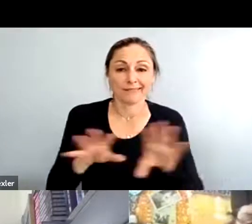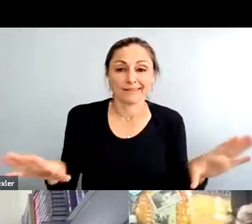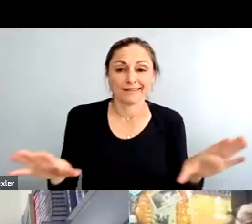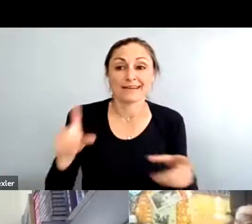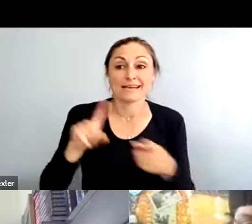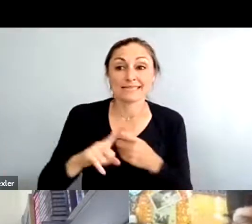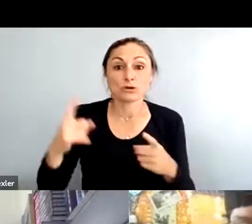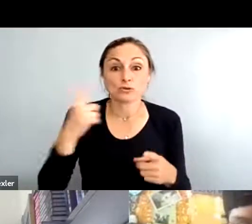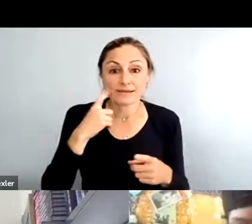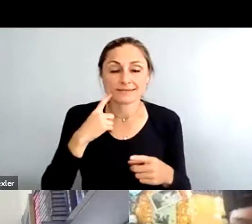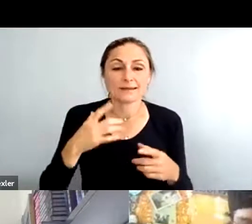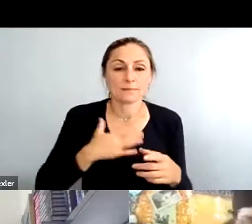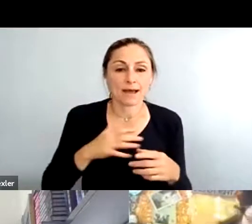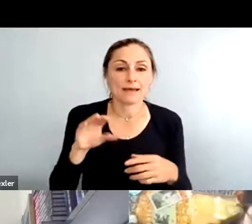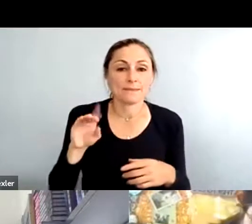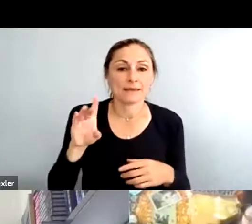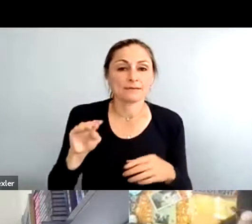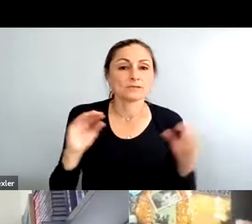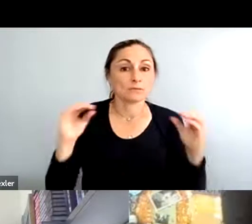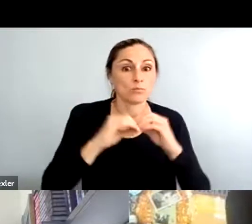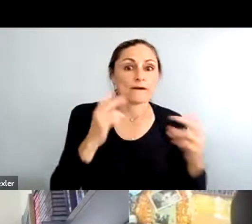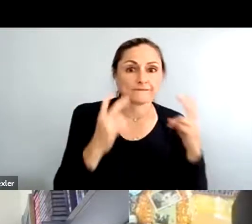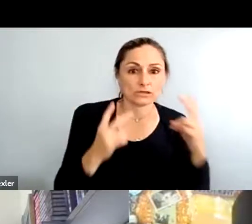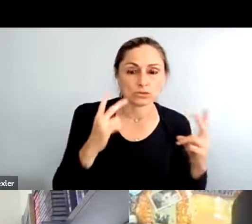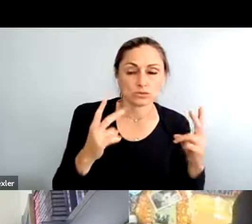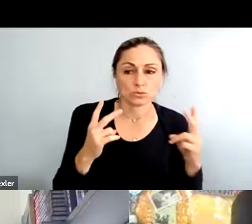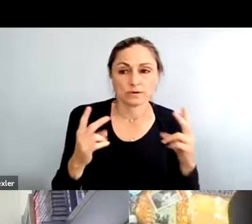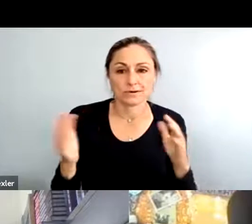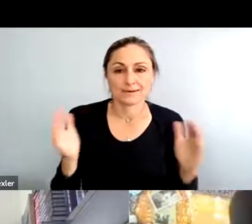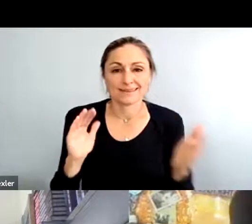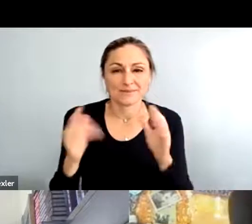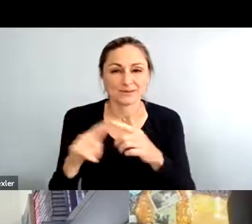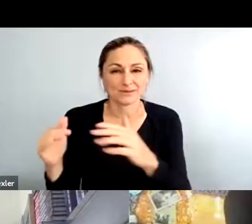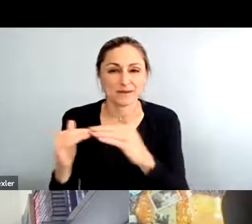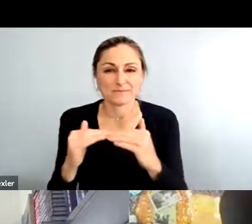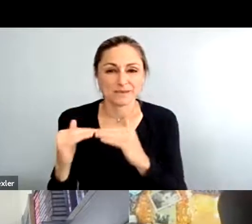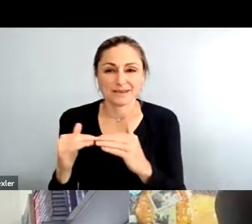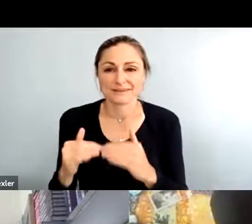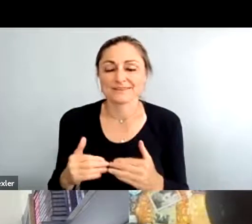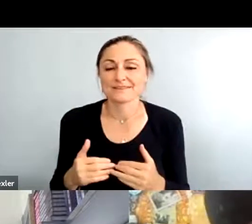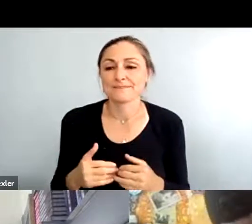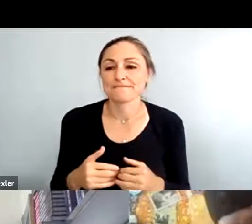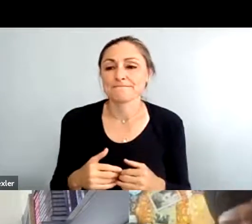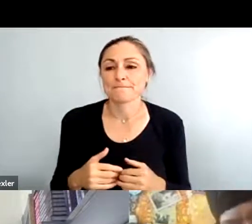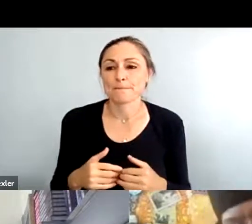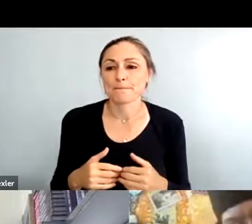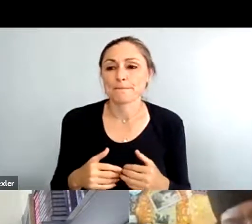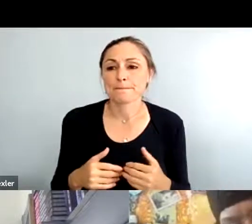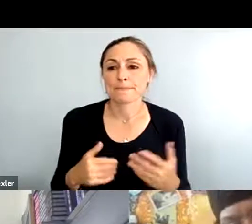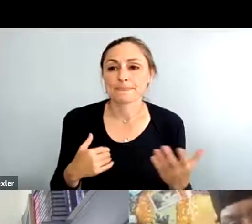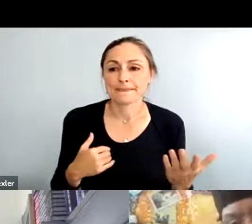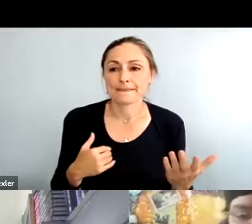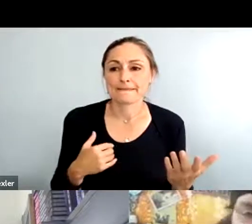recently, my medium has been a bit more visual than my peers here. So yeah. But yeah, I would